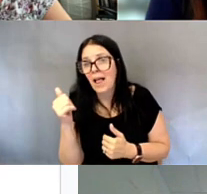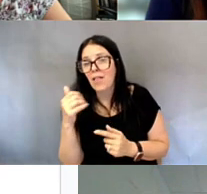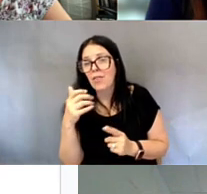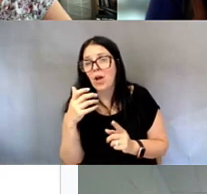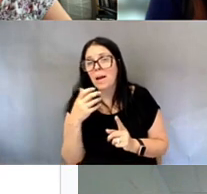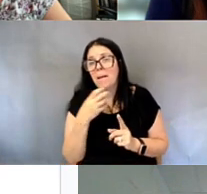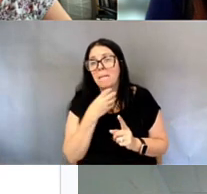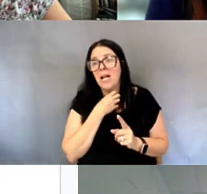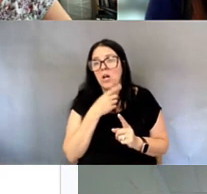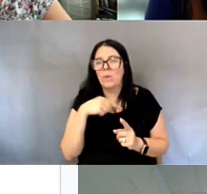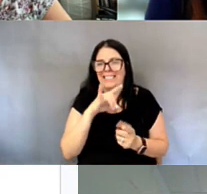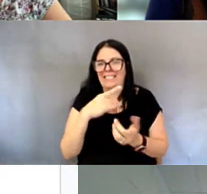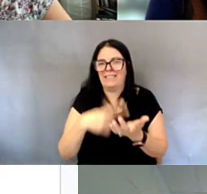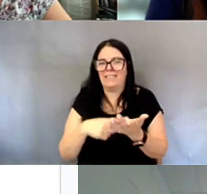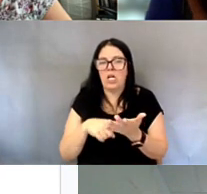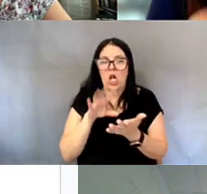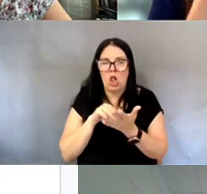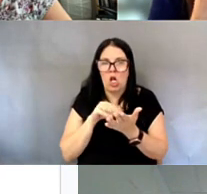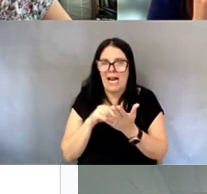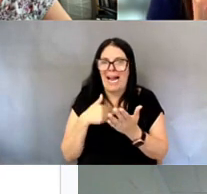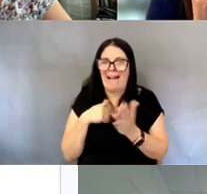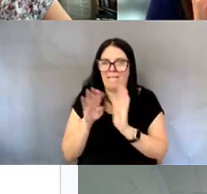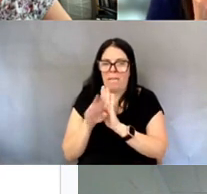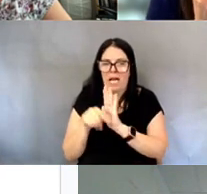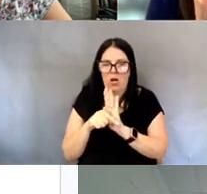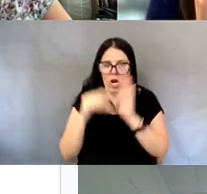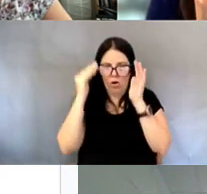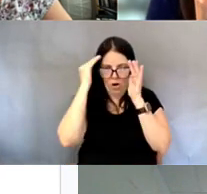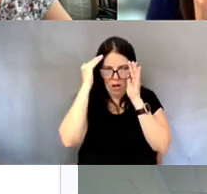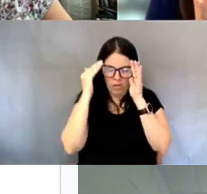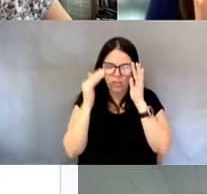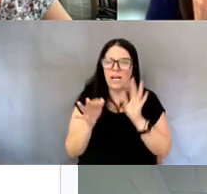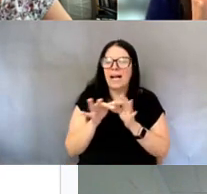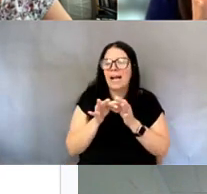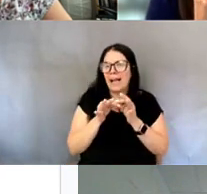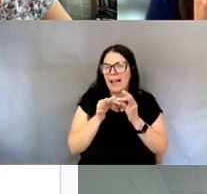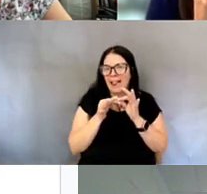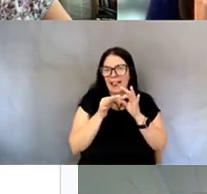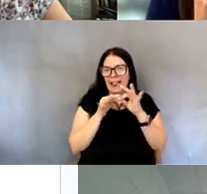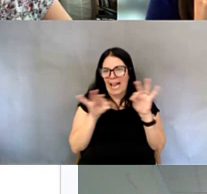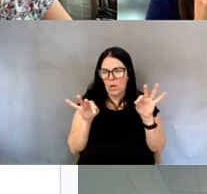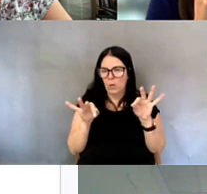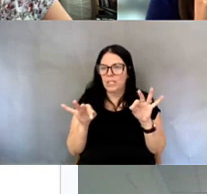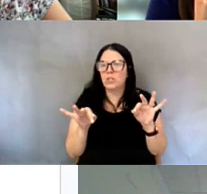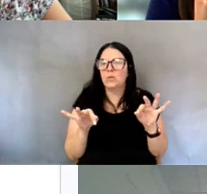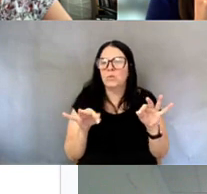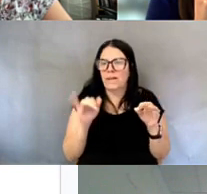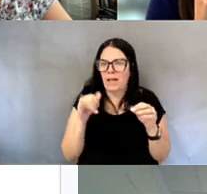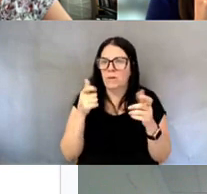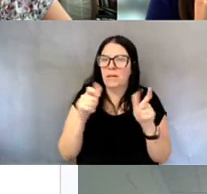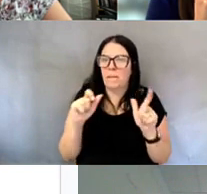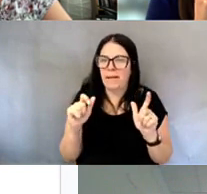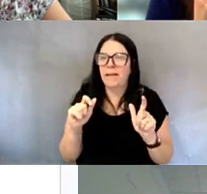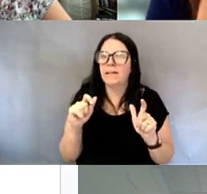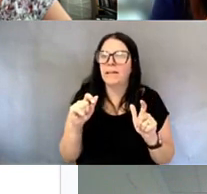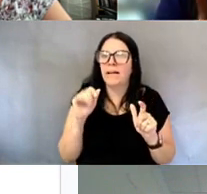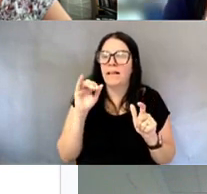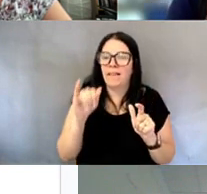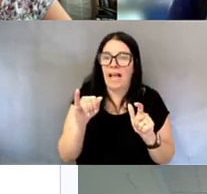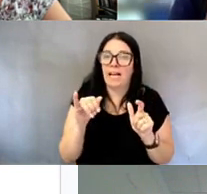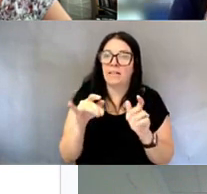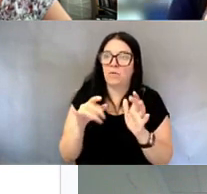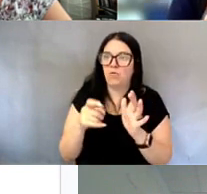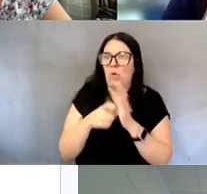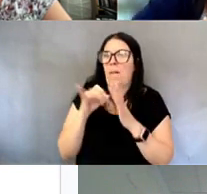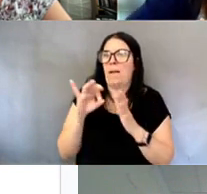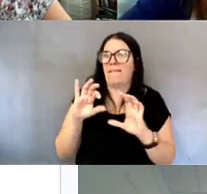learners having background knowledge. So for example, language was a big one, and then skills matching the requirements of the class, especially in